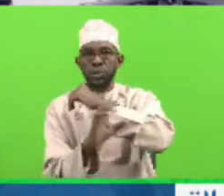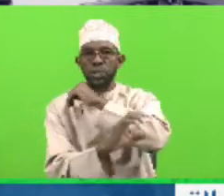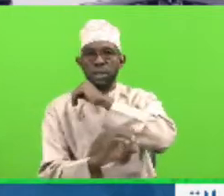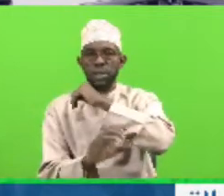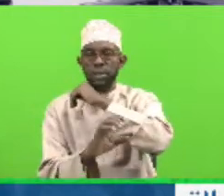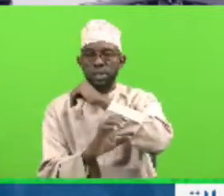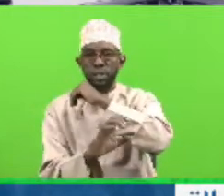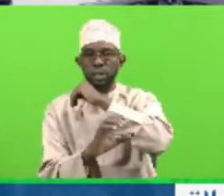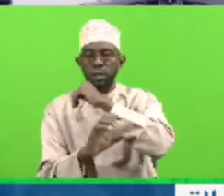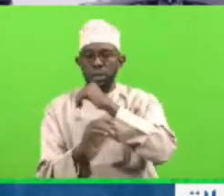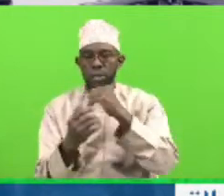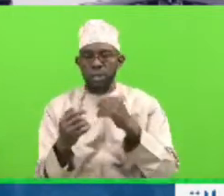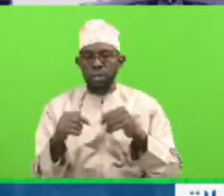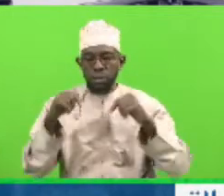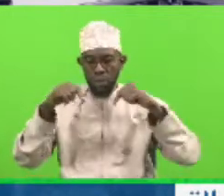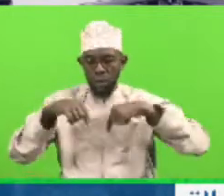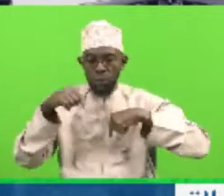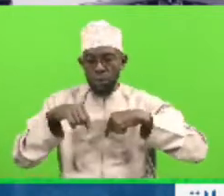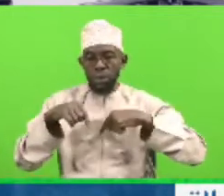At present,